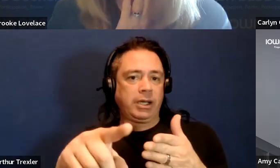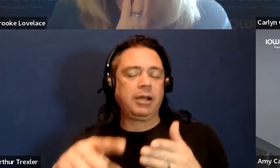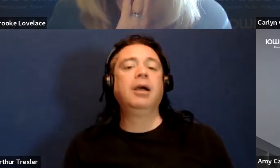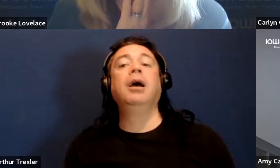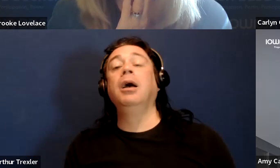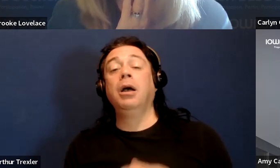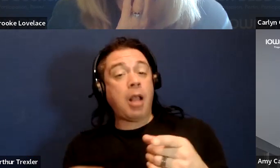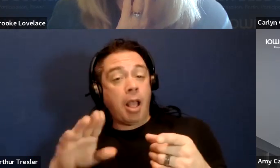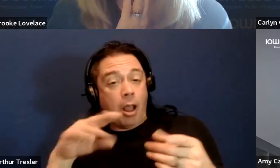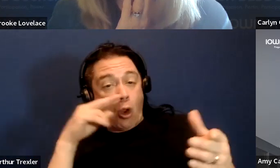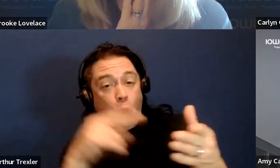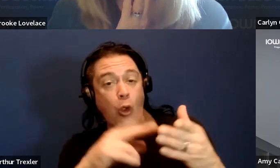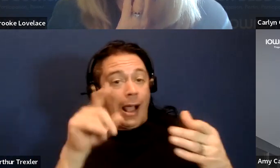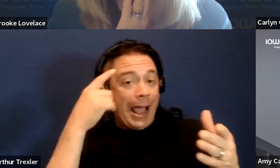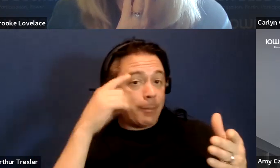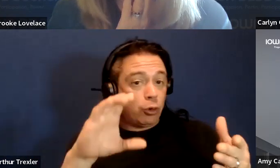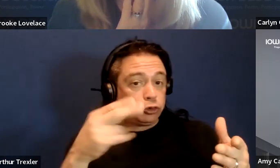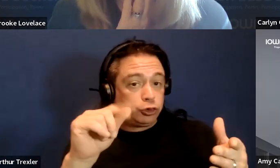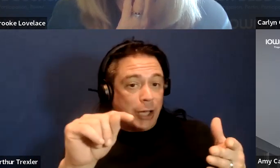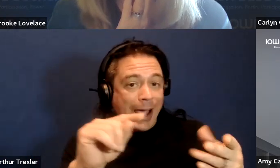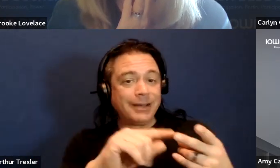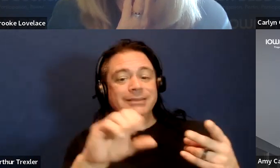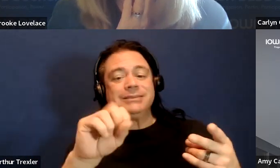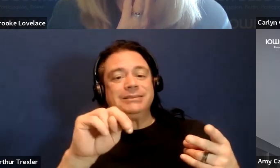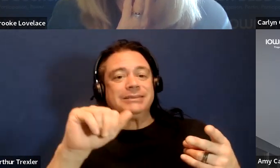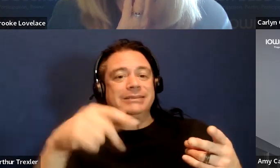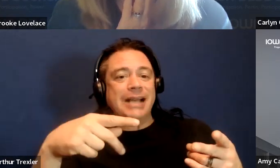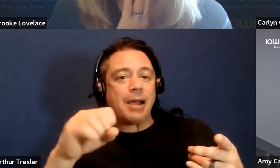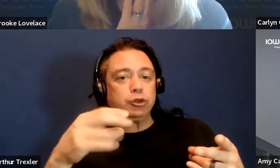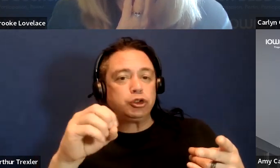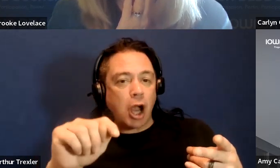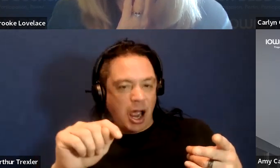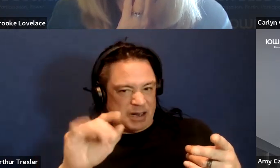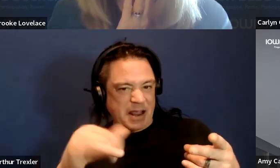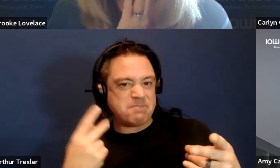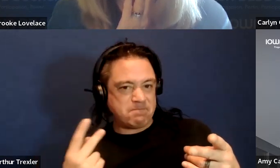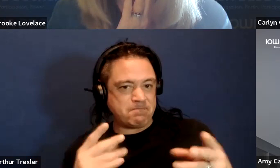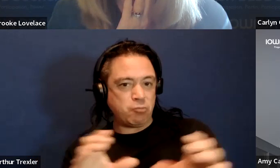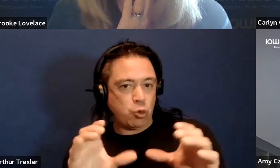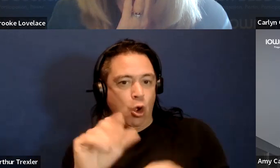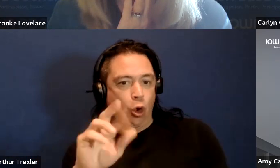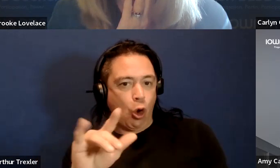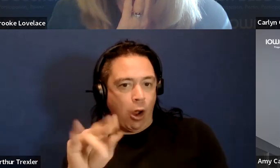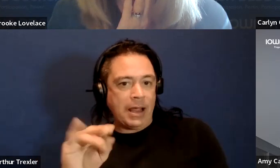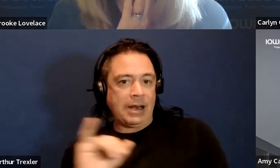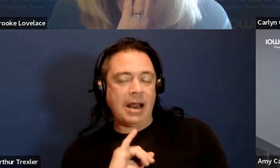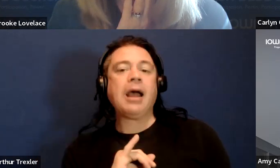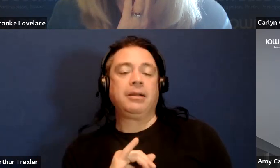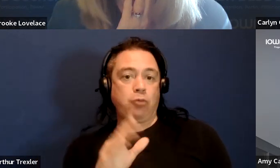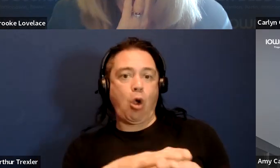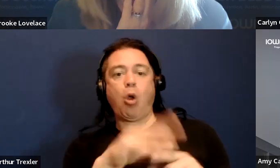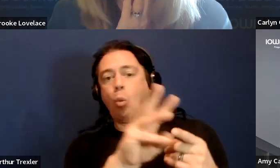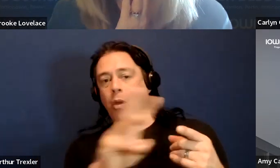checked out the Capital Chat snapshots that Carlin and I have done, they're on our website as well.